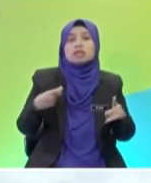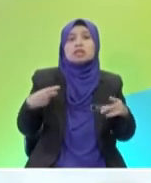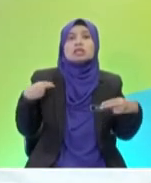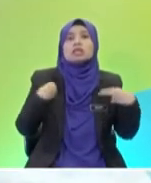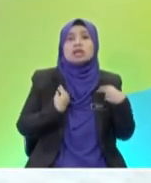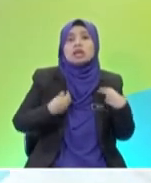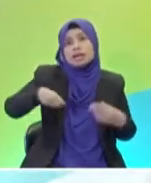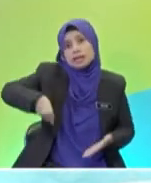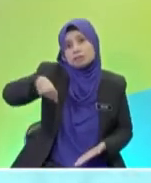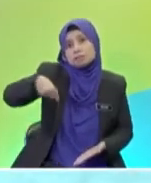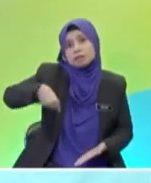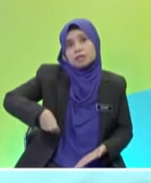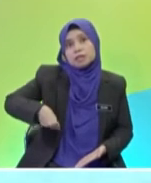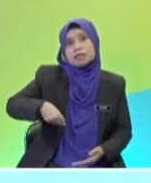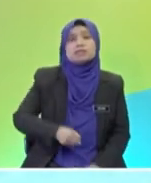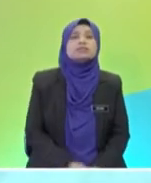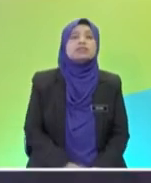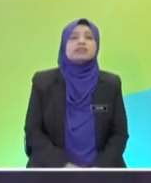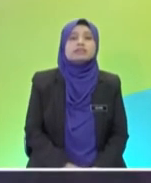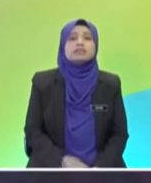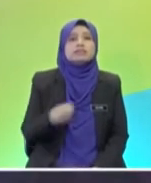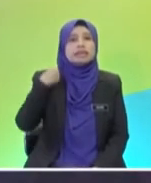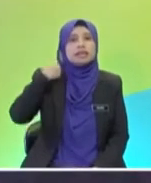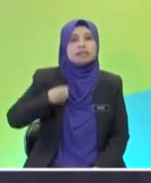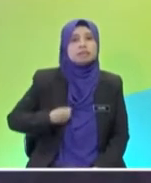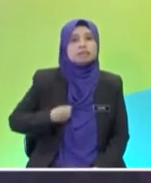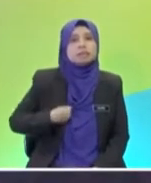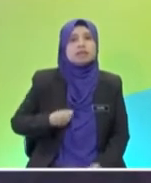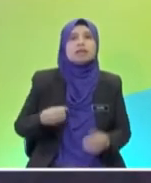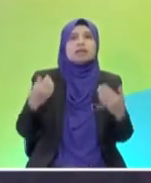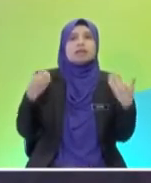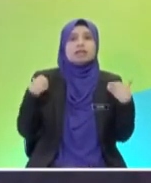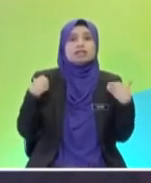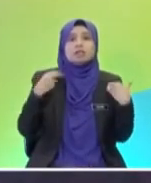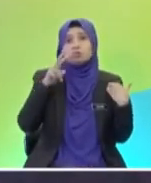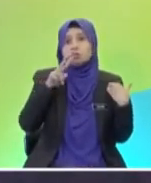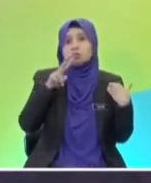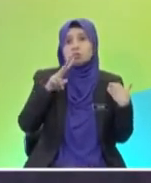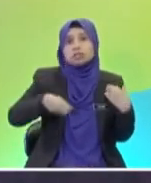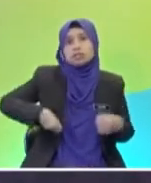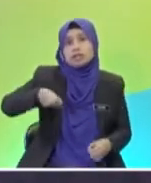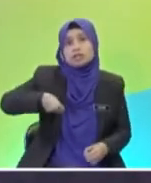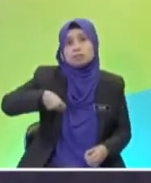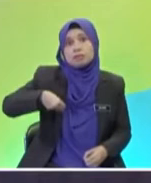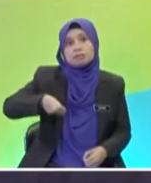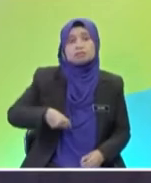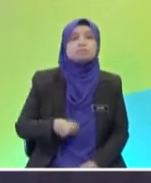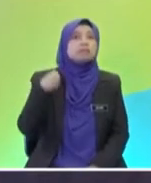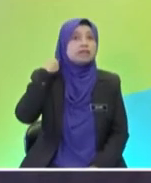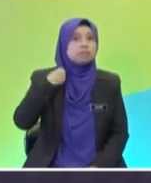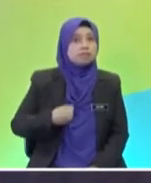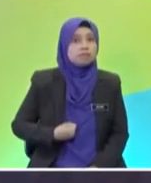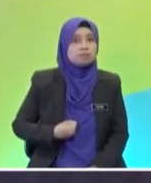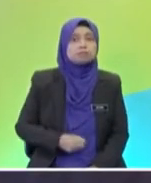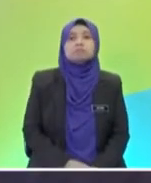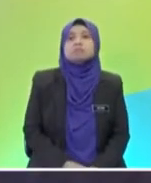handbag. Handbag. Very good. Handbag. Okay, we have handbag here. We have two handbags that's made of animal skin. Mm. Okay, good. Who